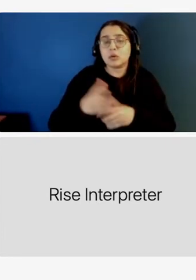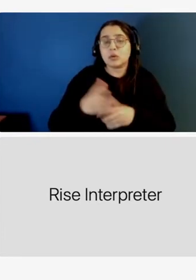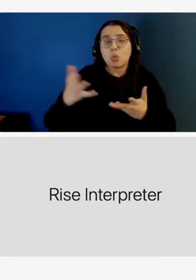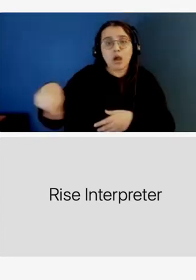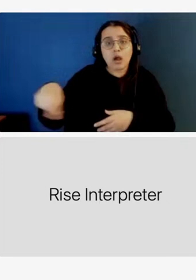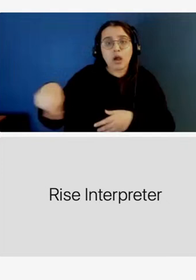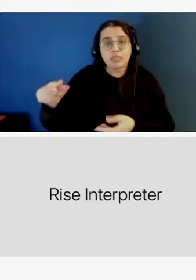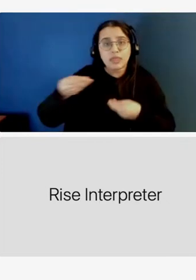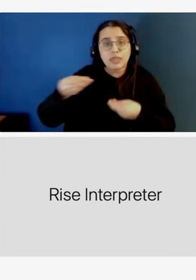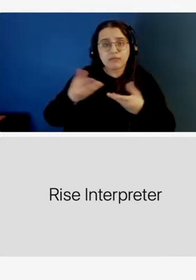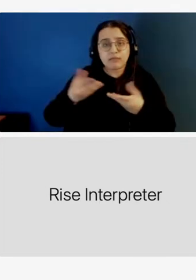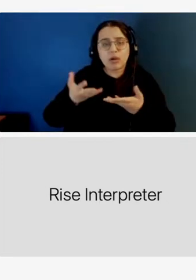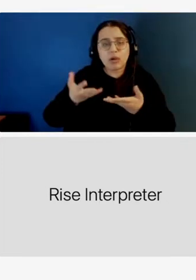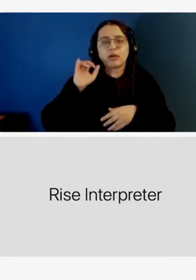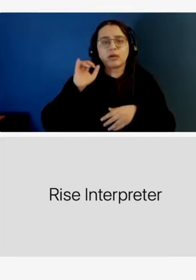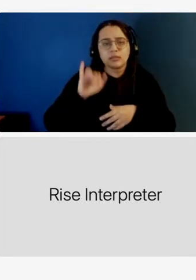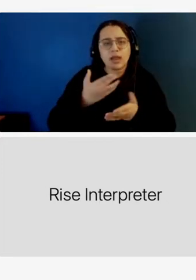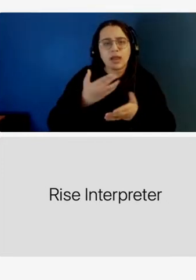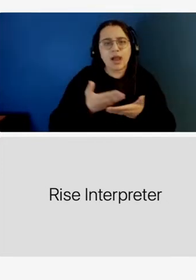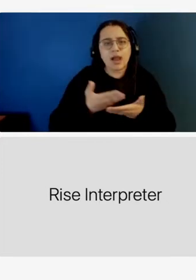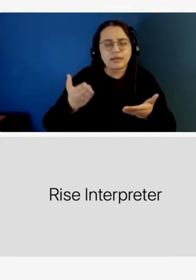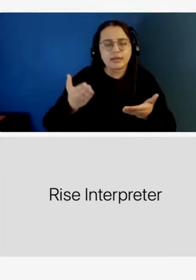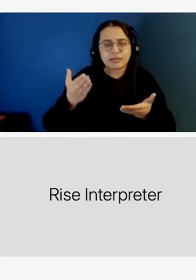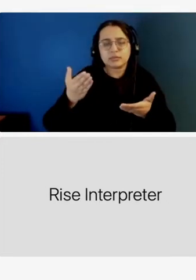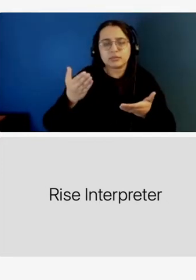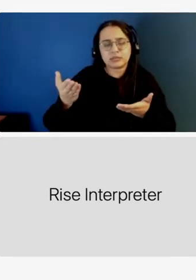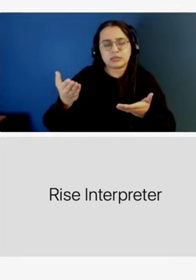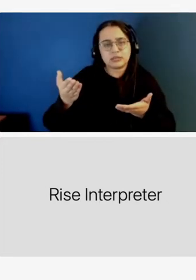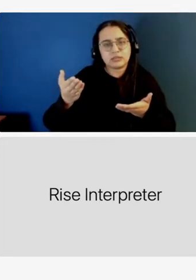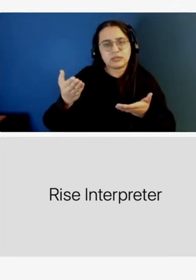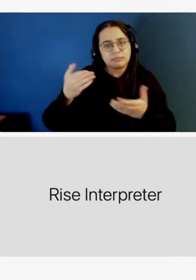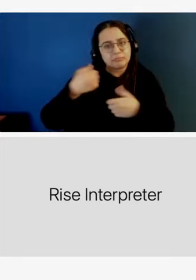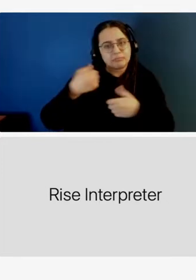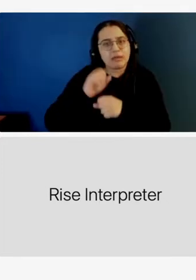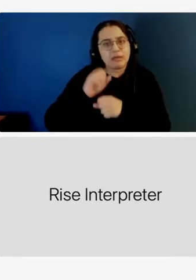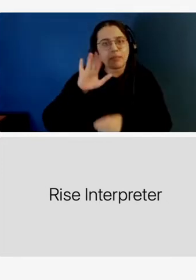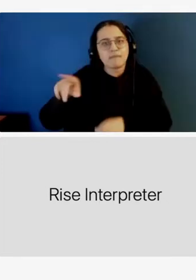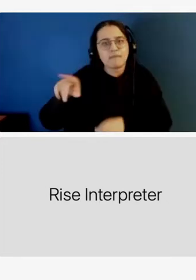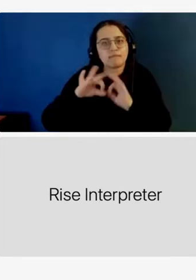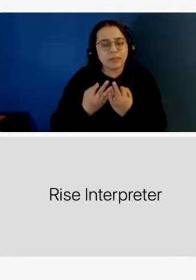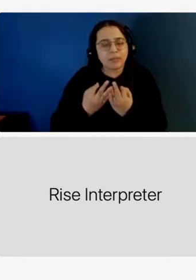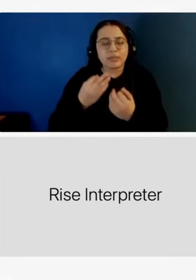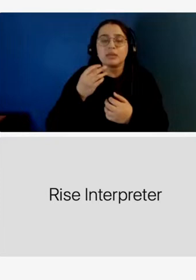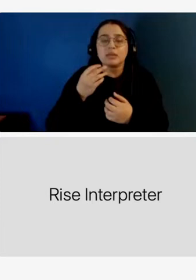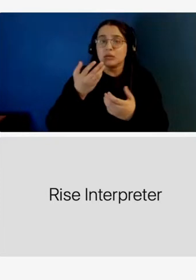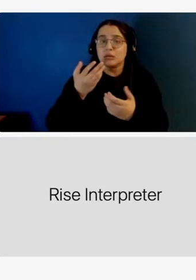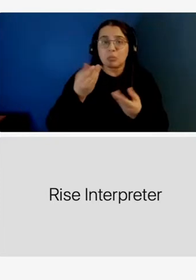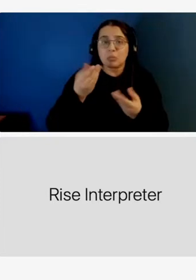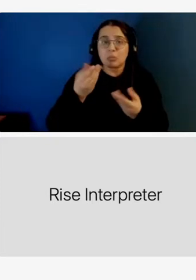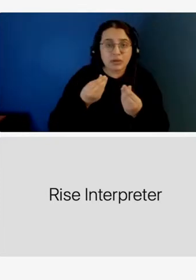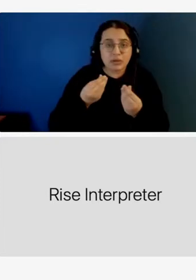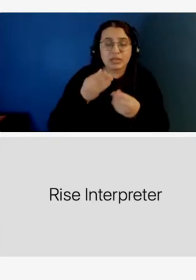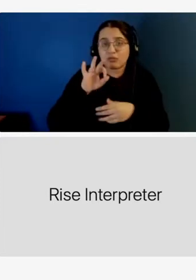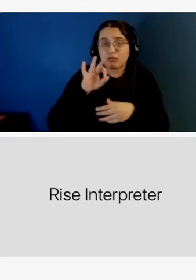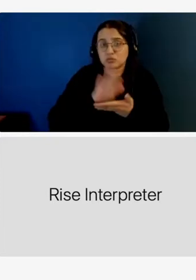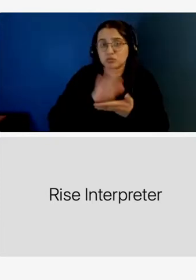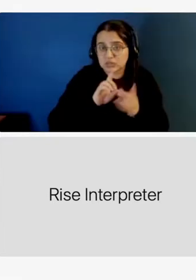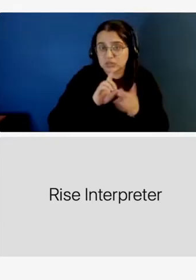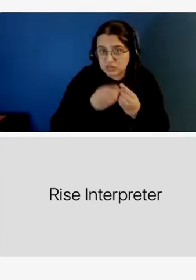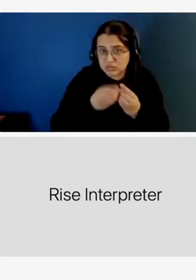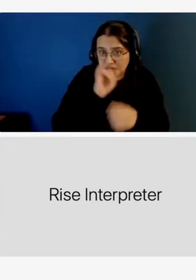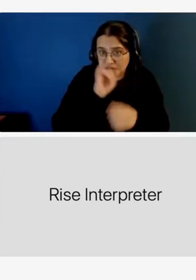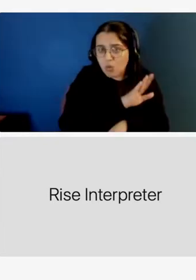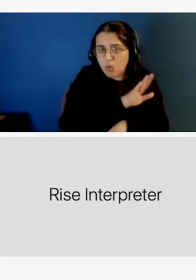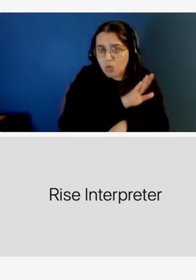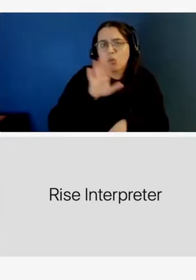on behalf of the family, and whether or not they're the property of the school district or on loan, if you will. So this is, I'm drawing on my wife's experience in the museum